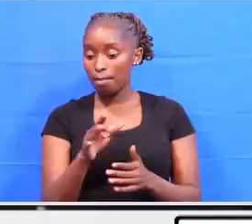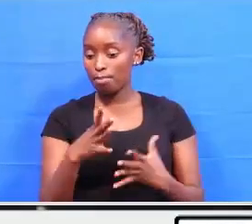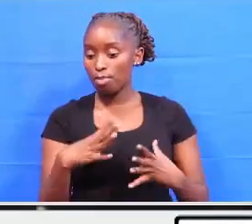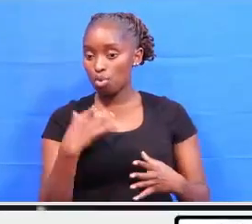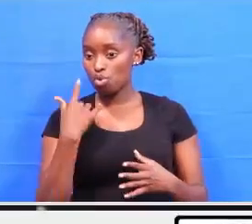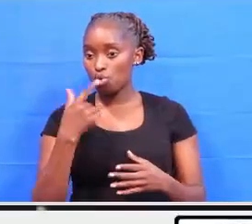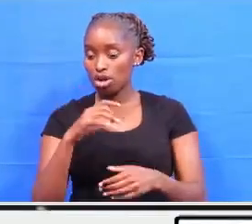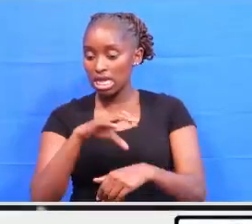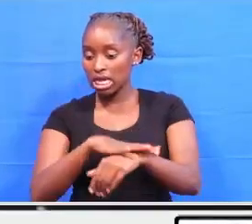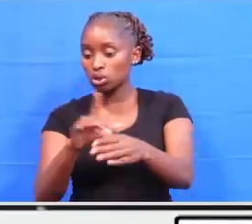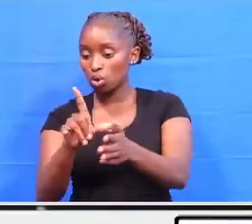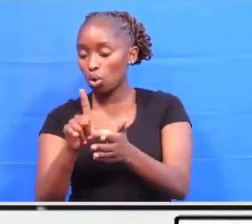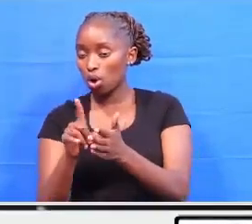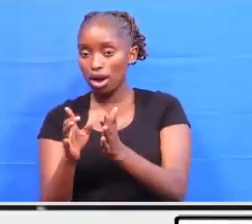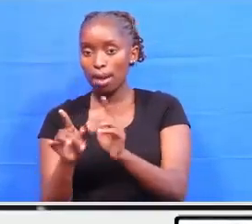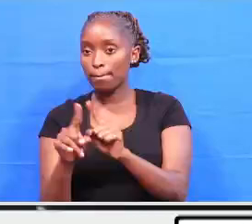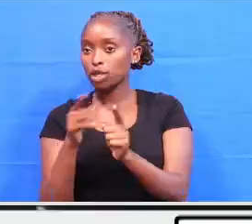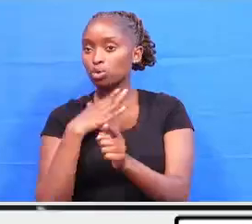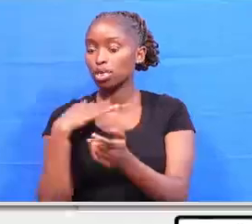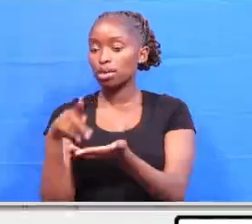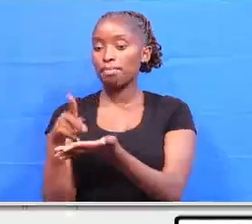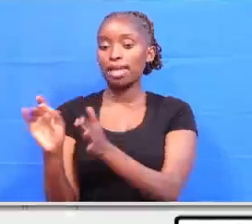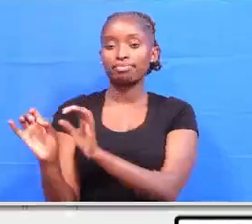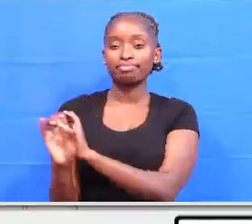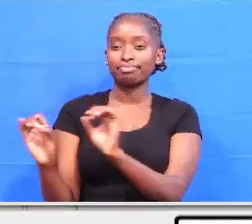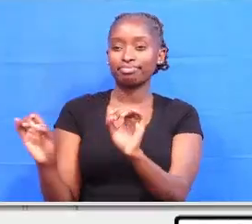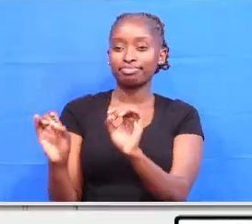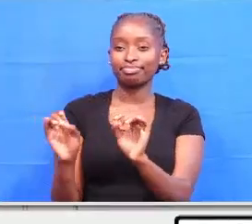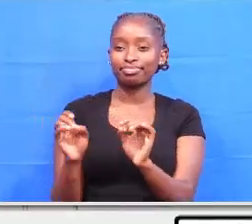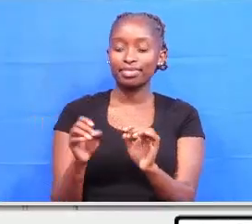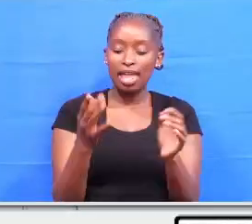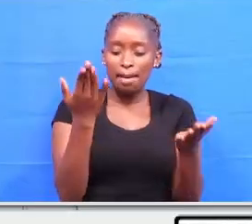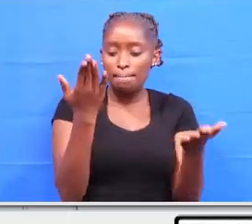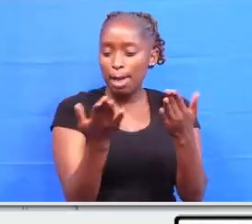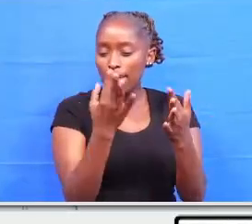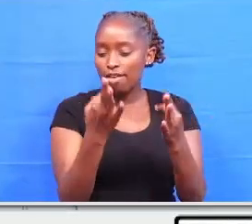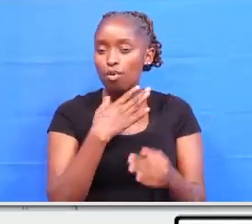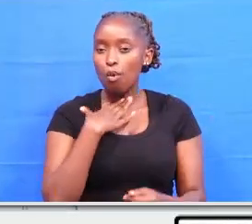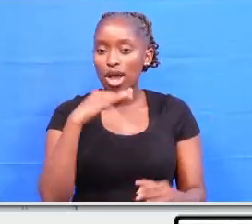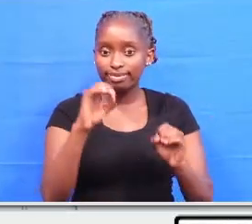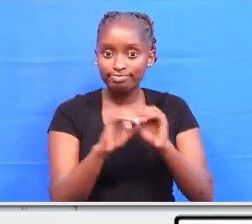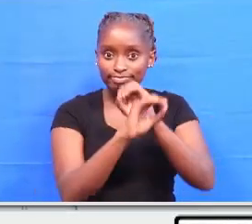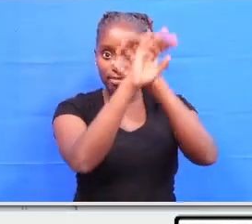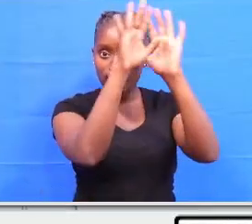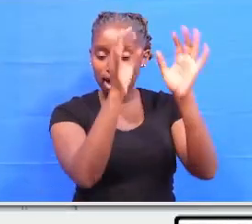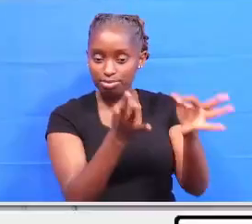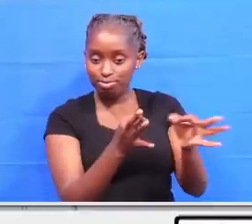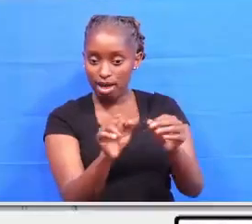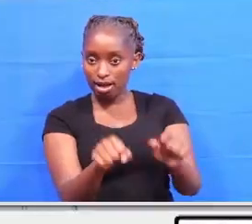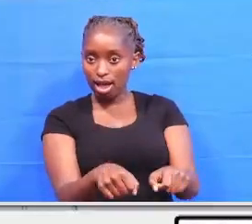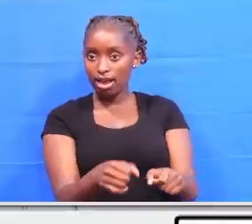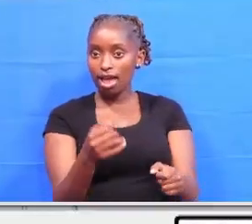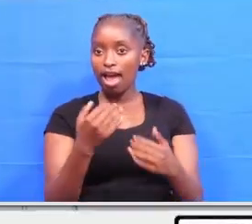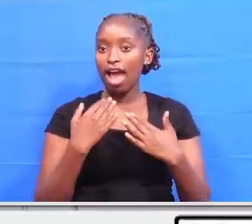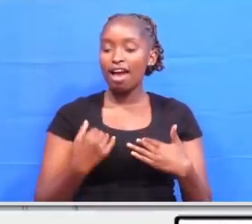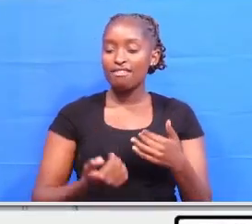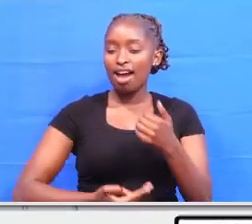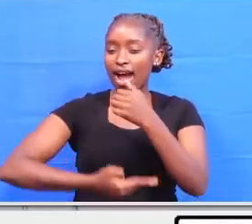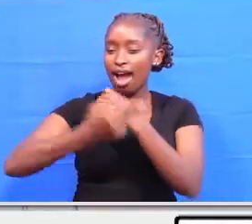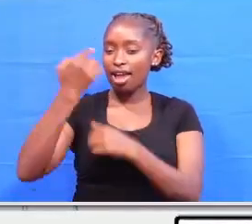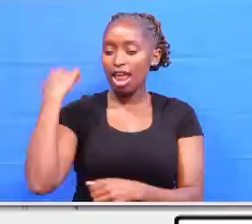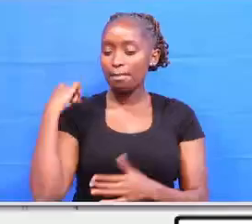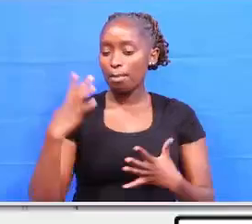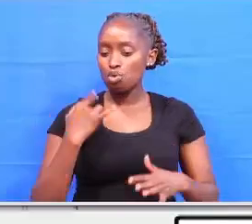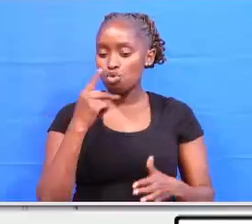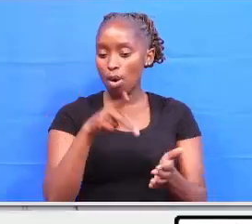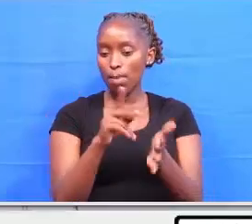to give it back. Wanjiku, maybe if you could just bring clarity to that. There's a default rate that's very high. You're in a situation where you